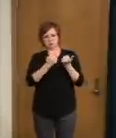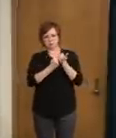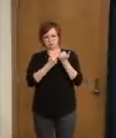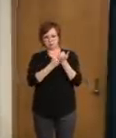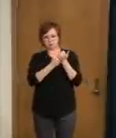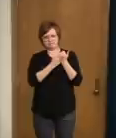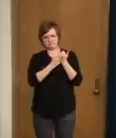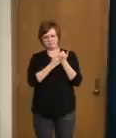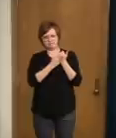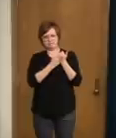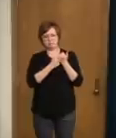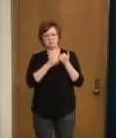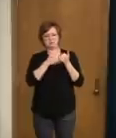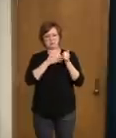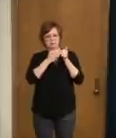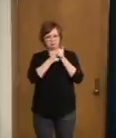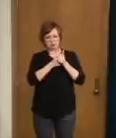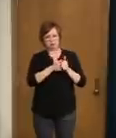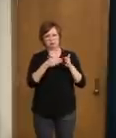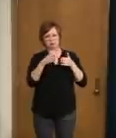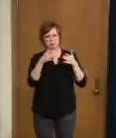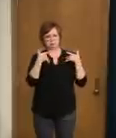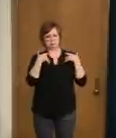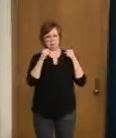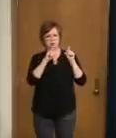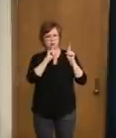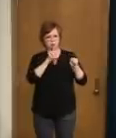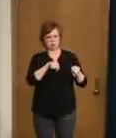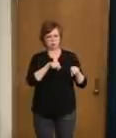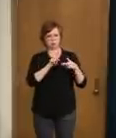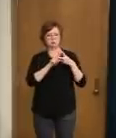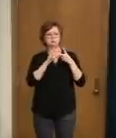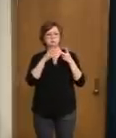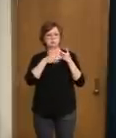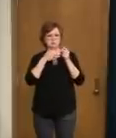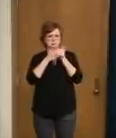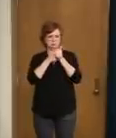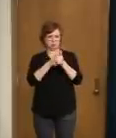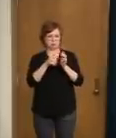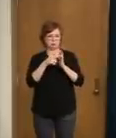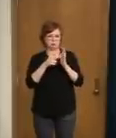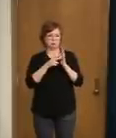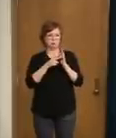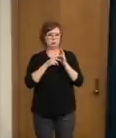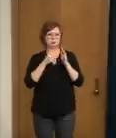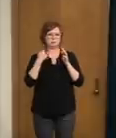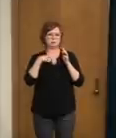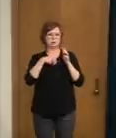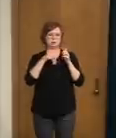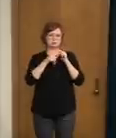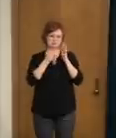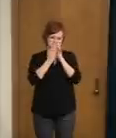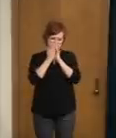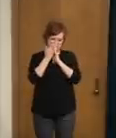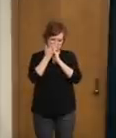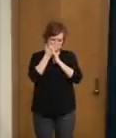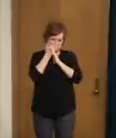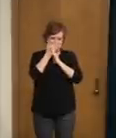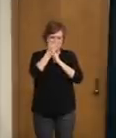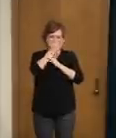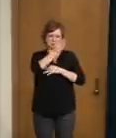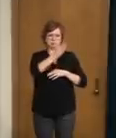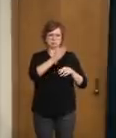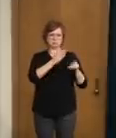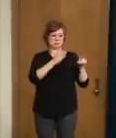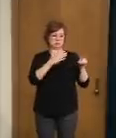abiding by the public health orders and other guidance from public health in order to get us through this. Our health system